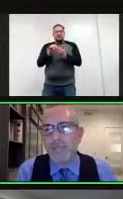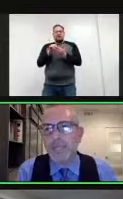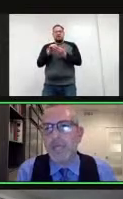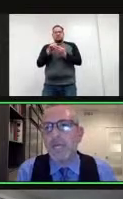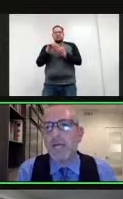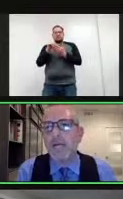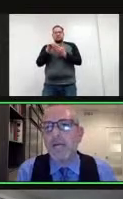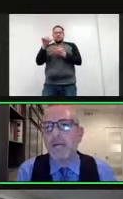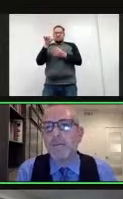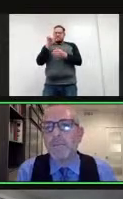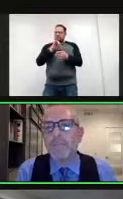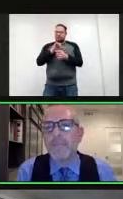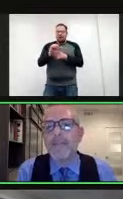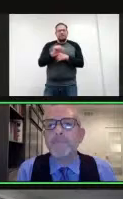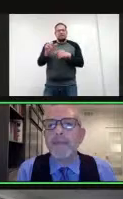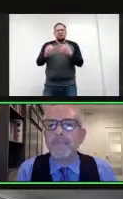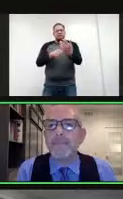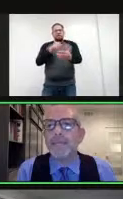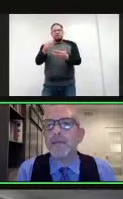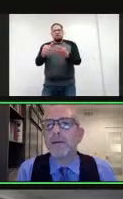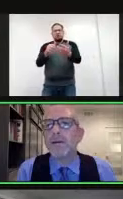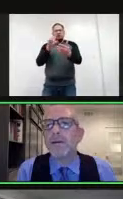practices. In that